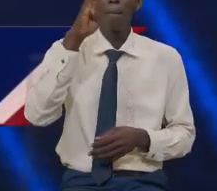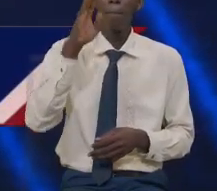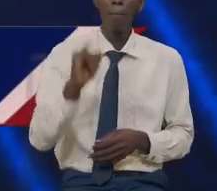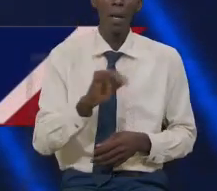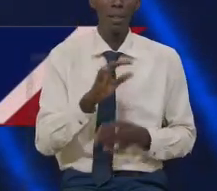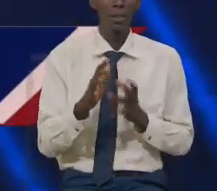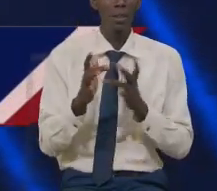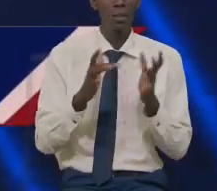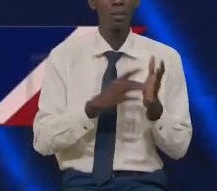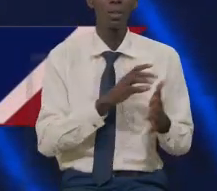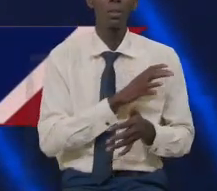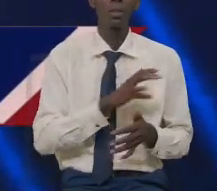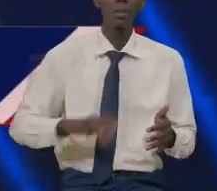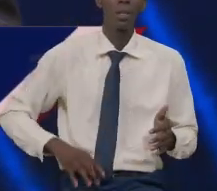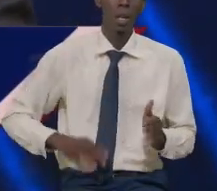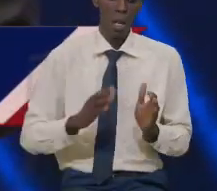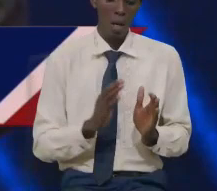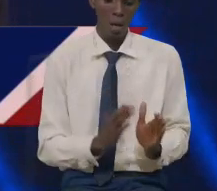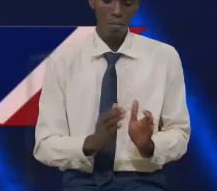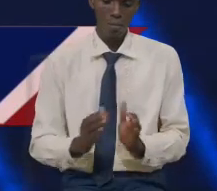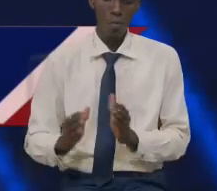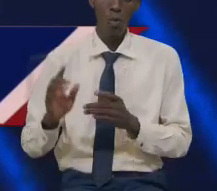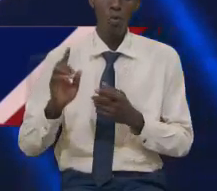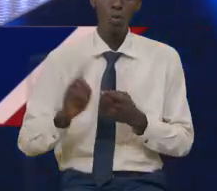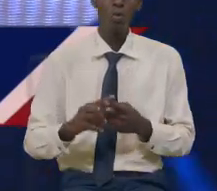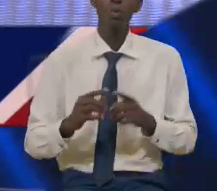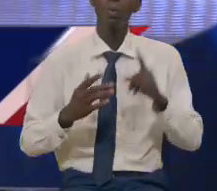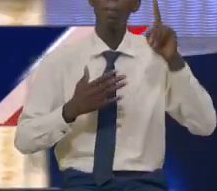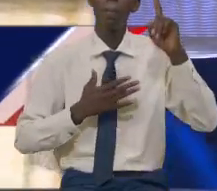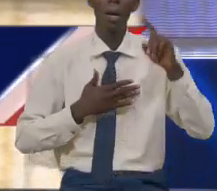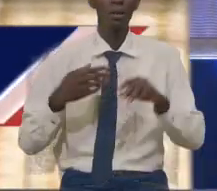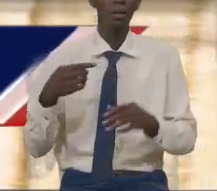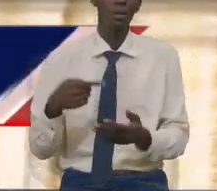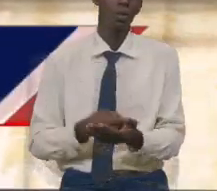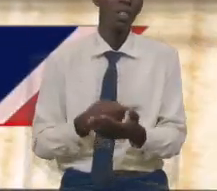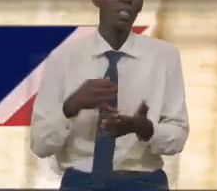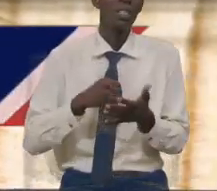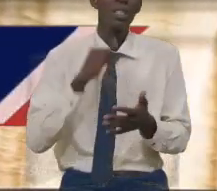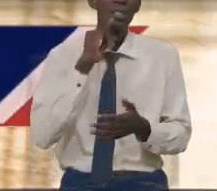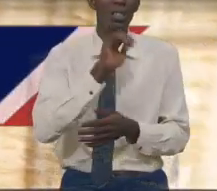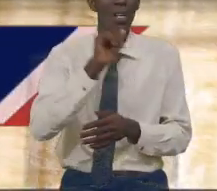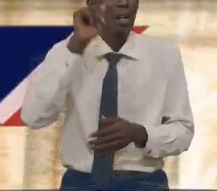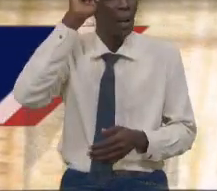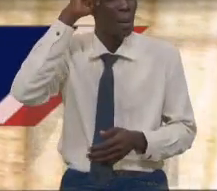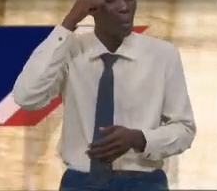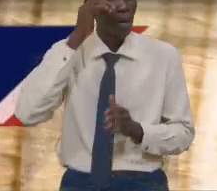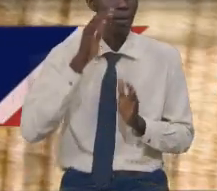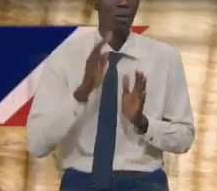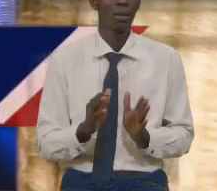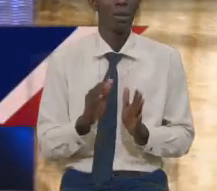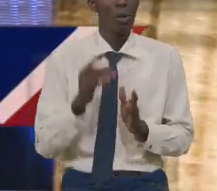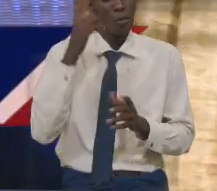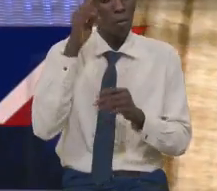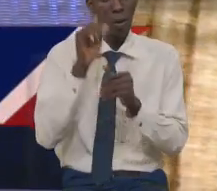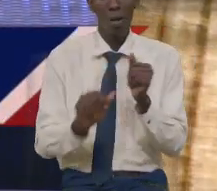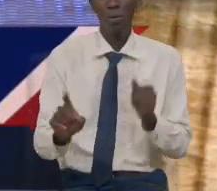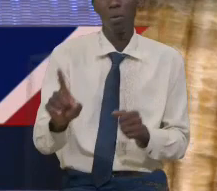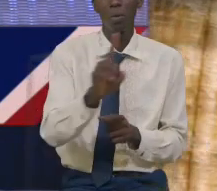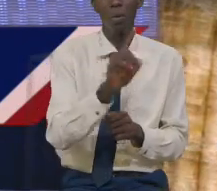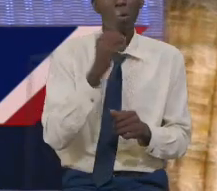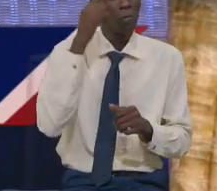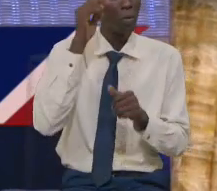Jesus Christ according to my gospel. It's a reminder that for everyone, for